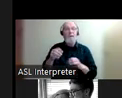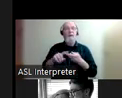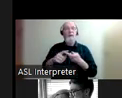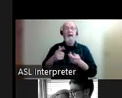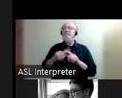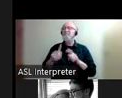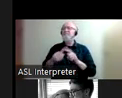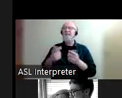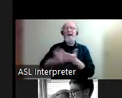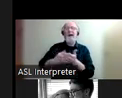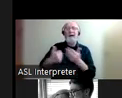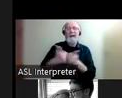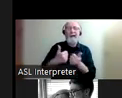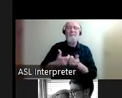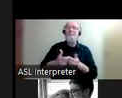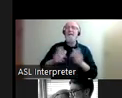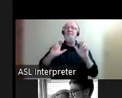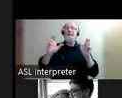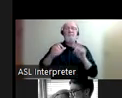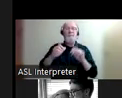games and hockey games you're able to go to,